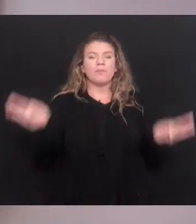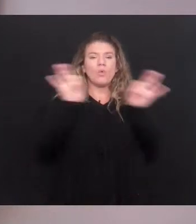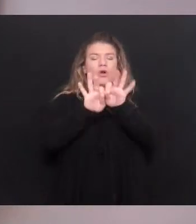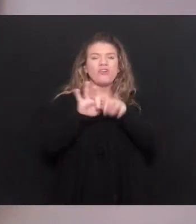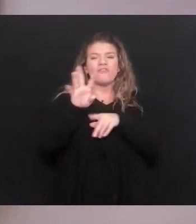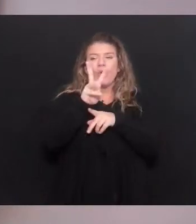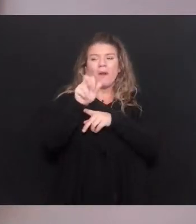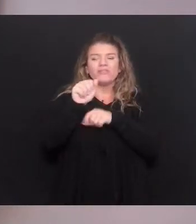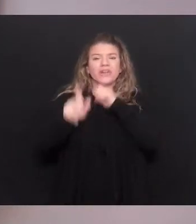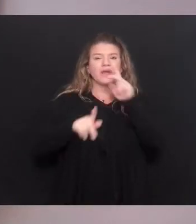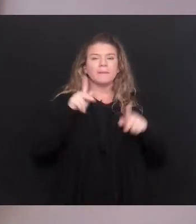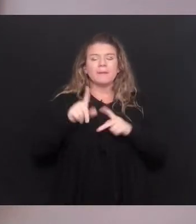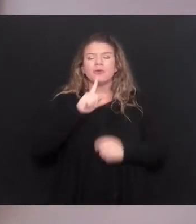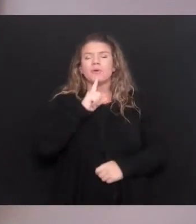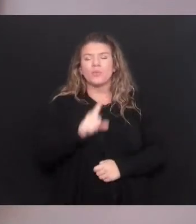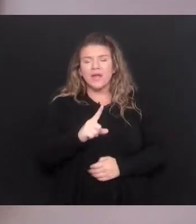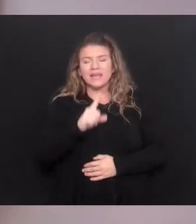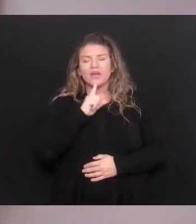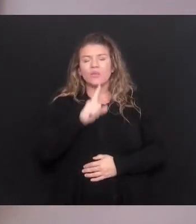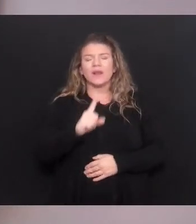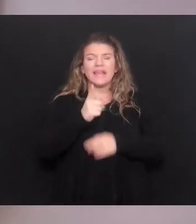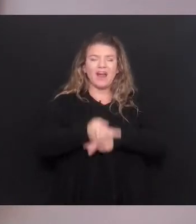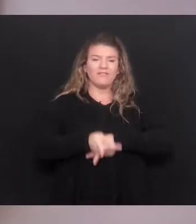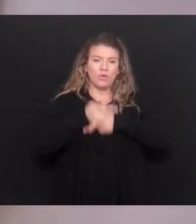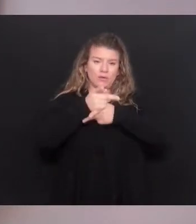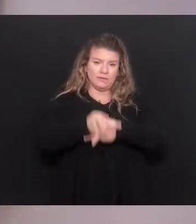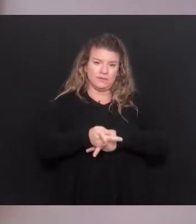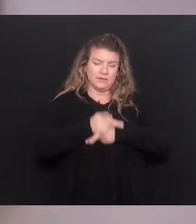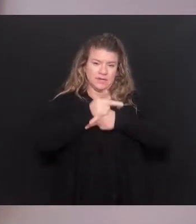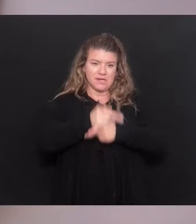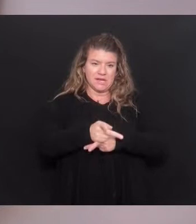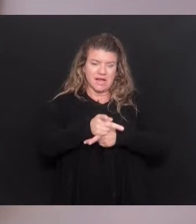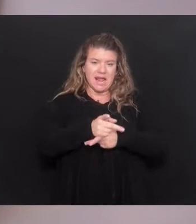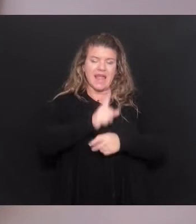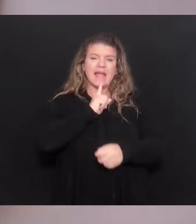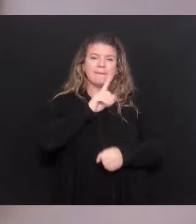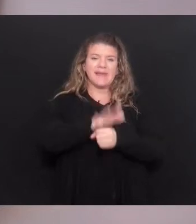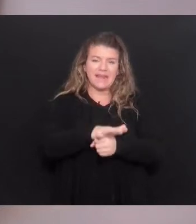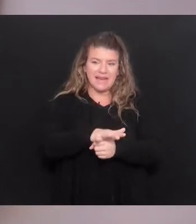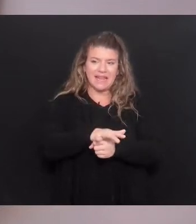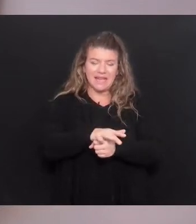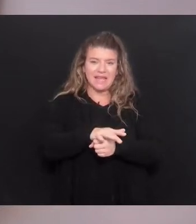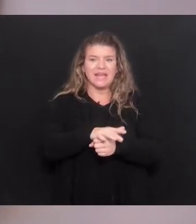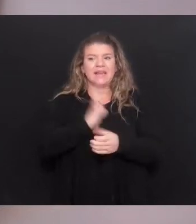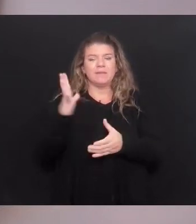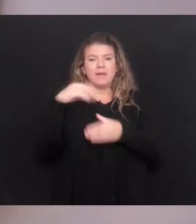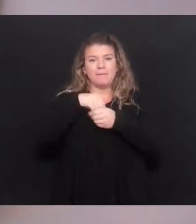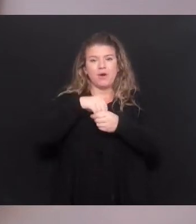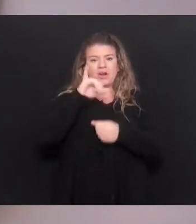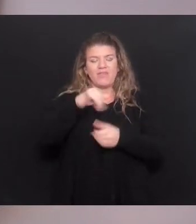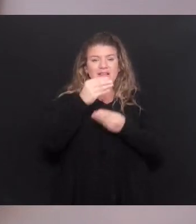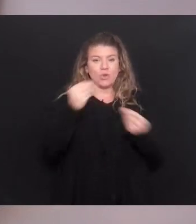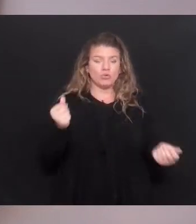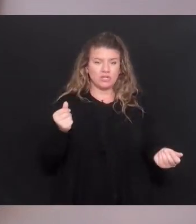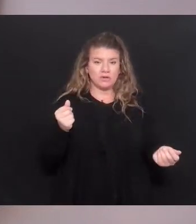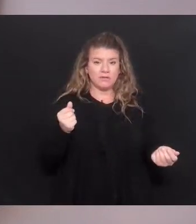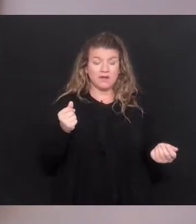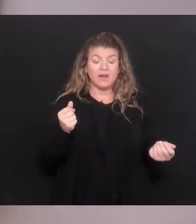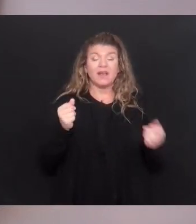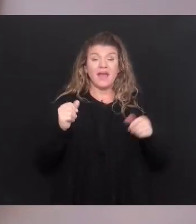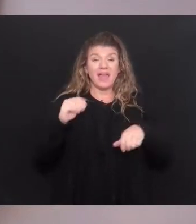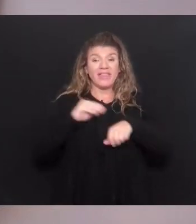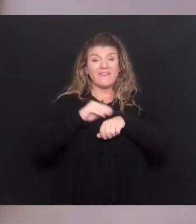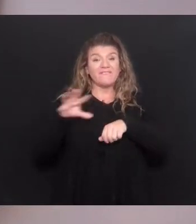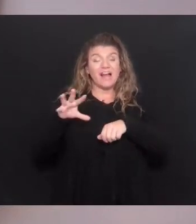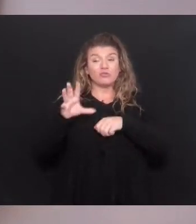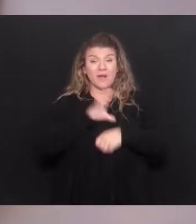Virginians to be really careful and be very committed to being part of that solution. The Advisory Committee